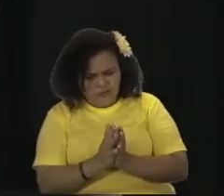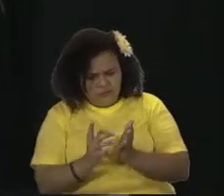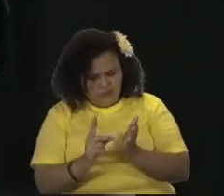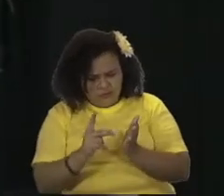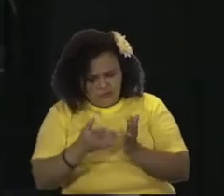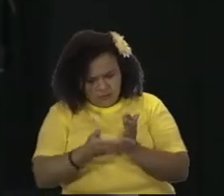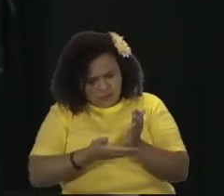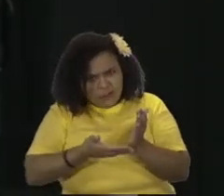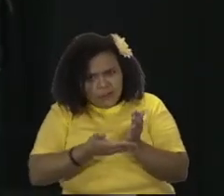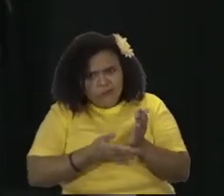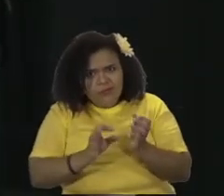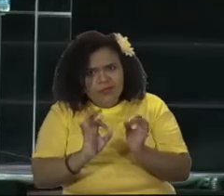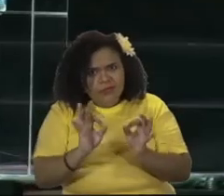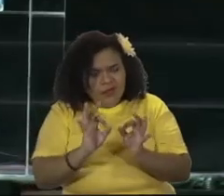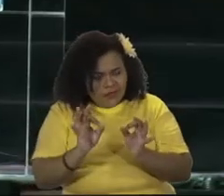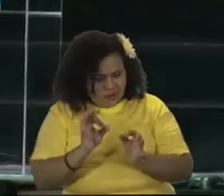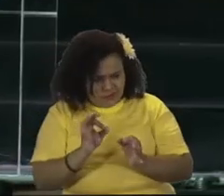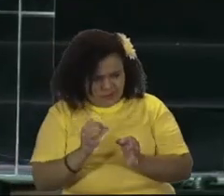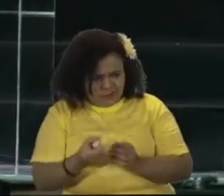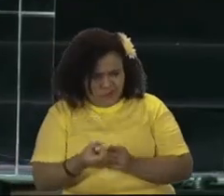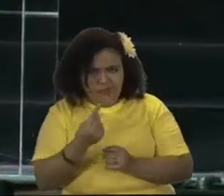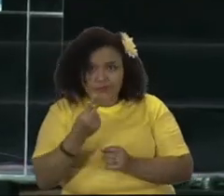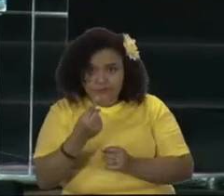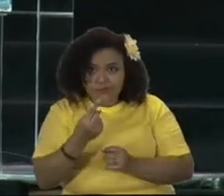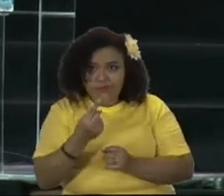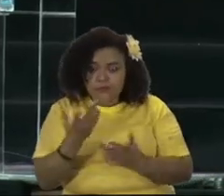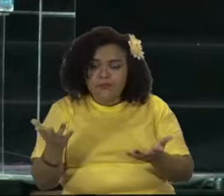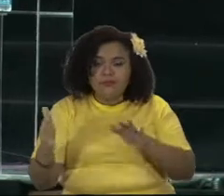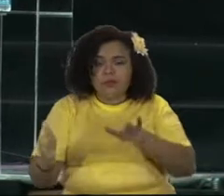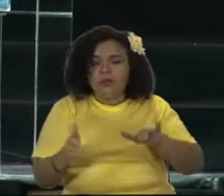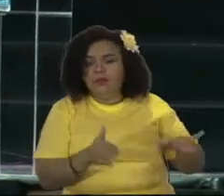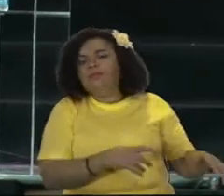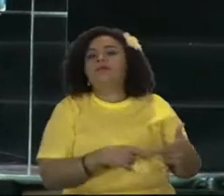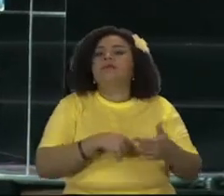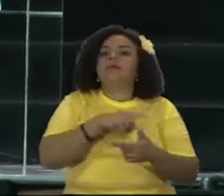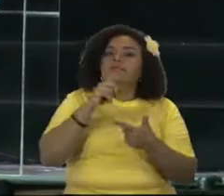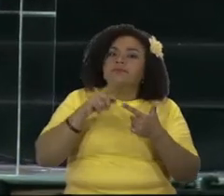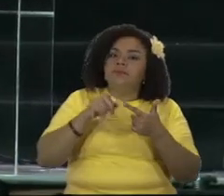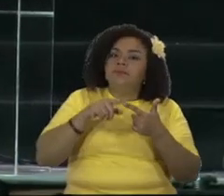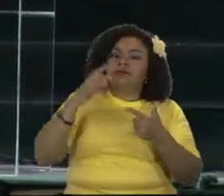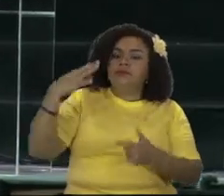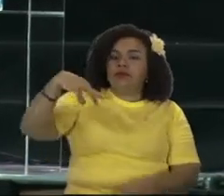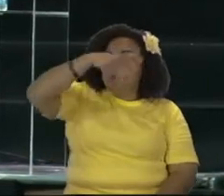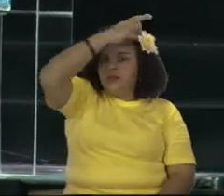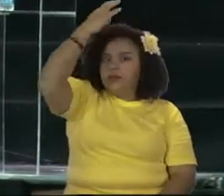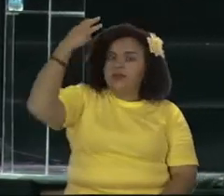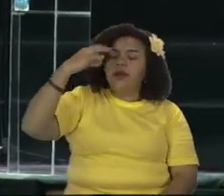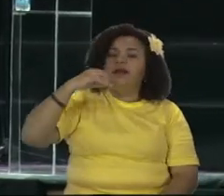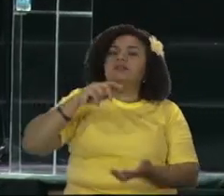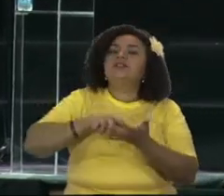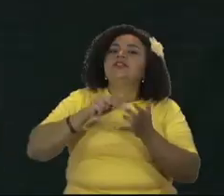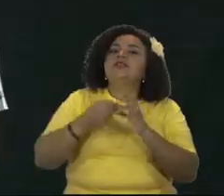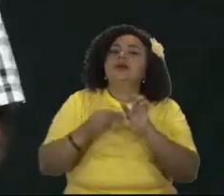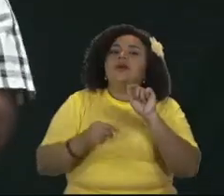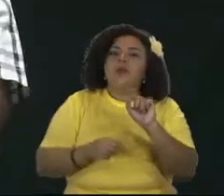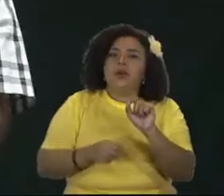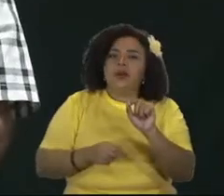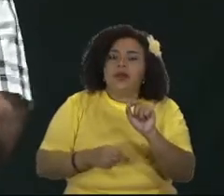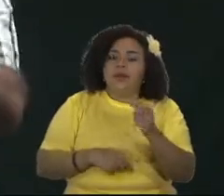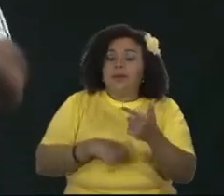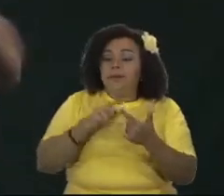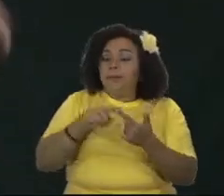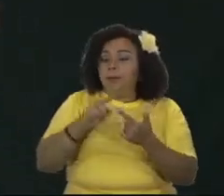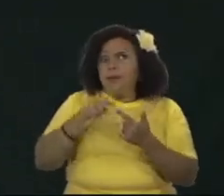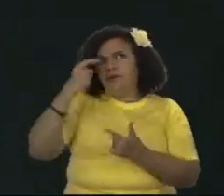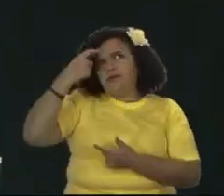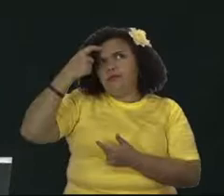the second element of our DNA is to be holy. And be holy is two things. It is understand that you